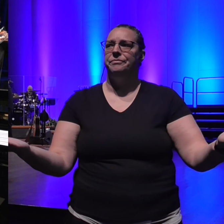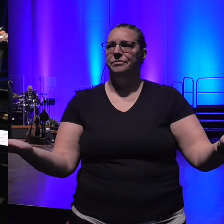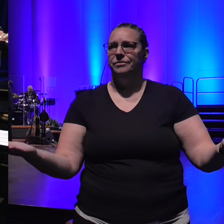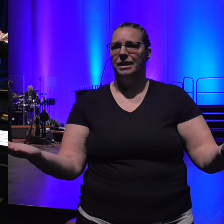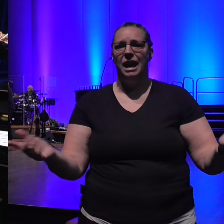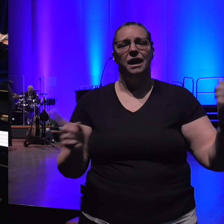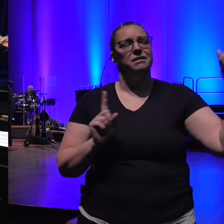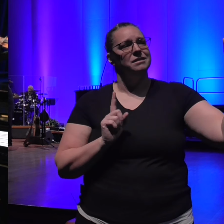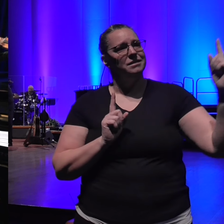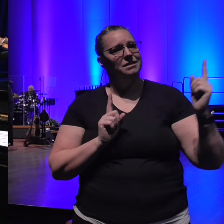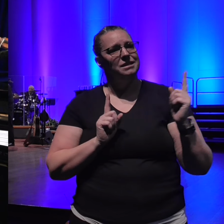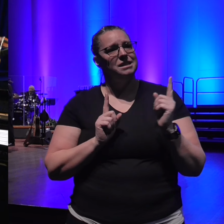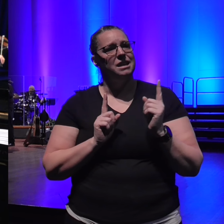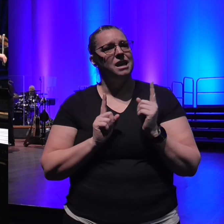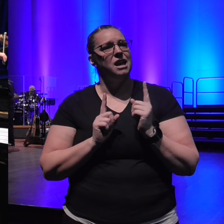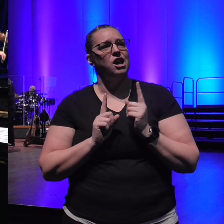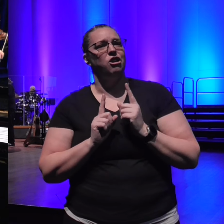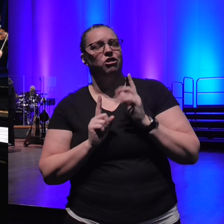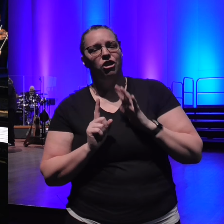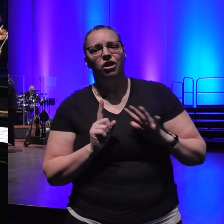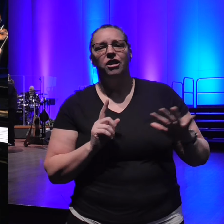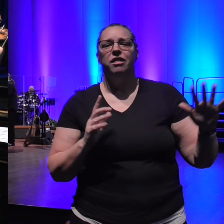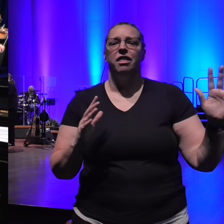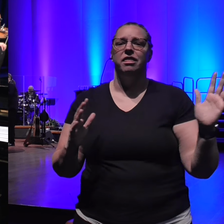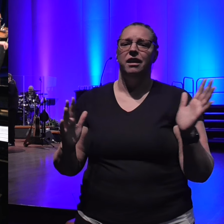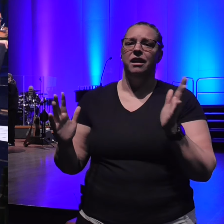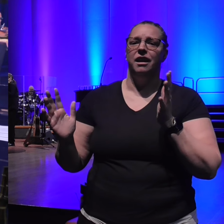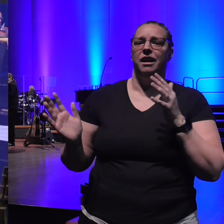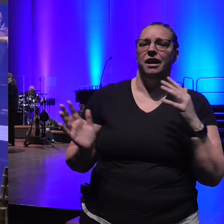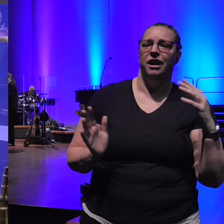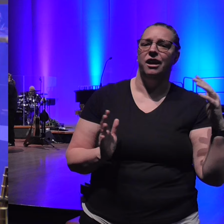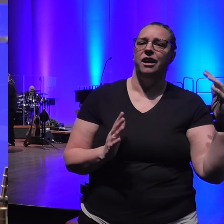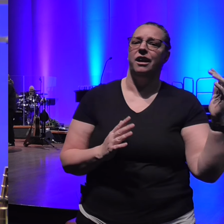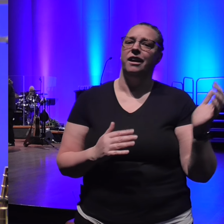It's nearer than the air.